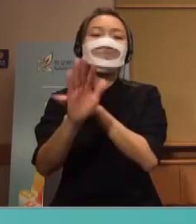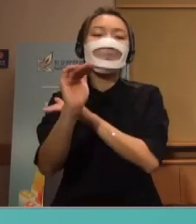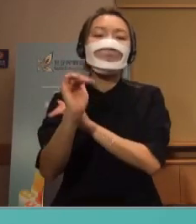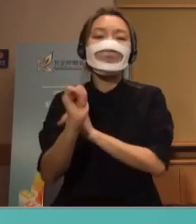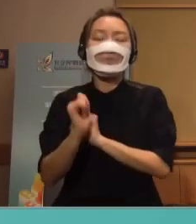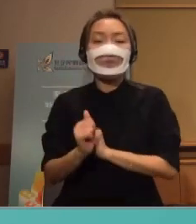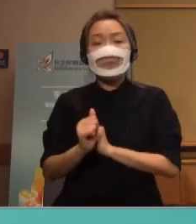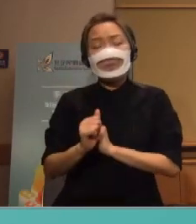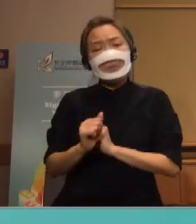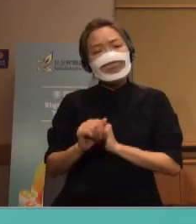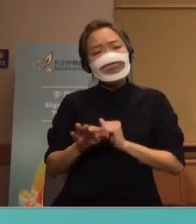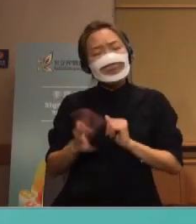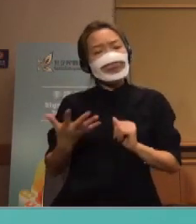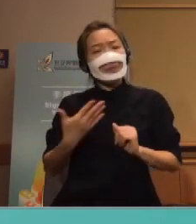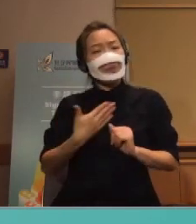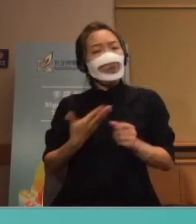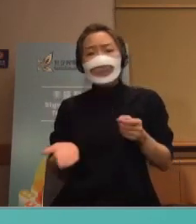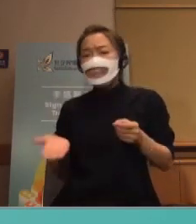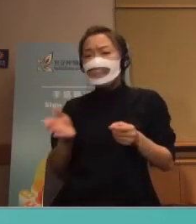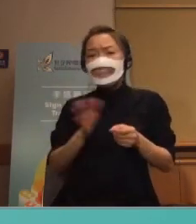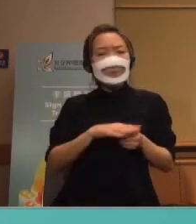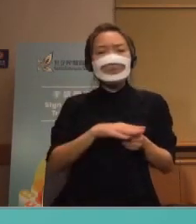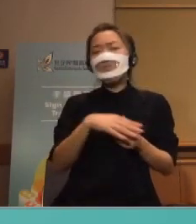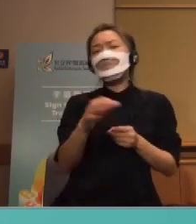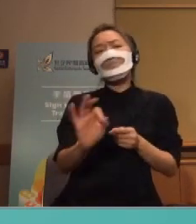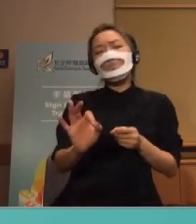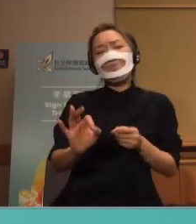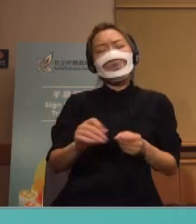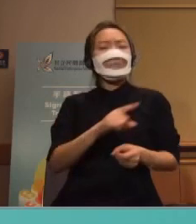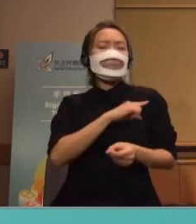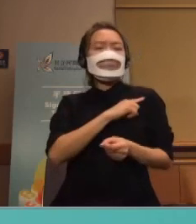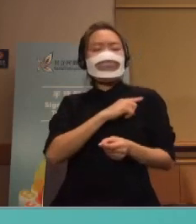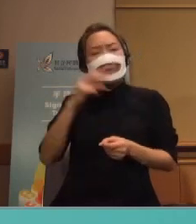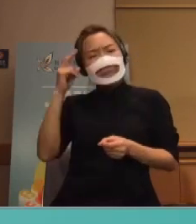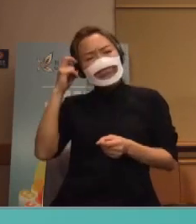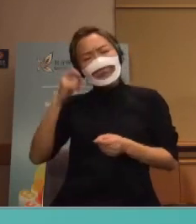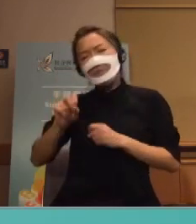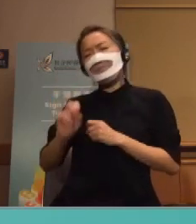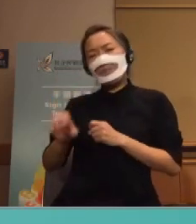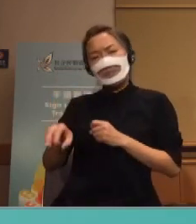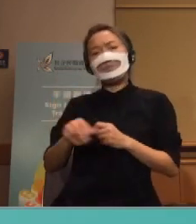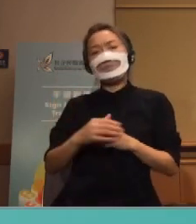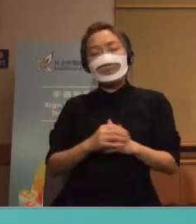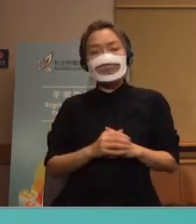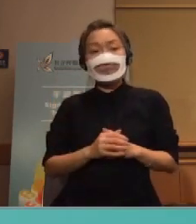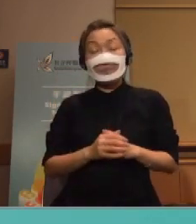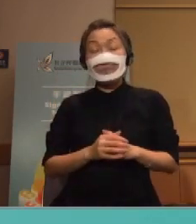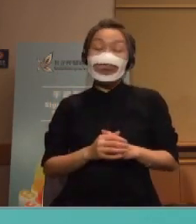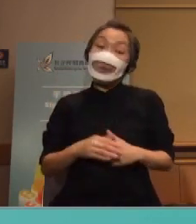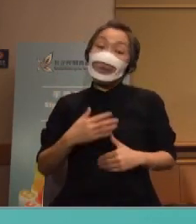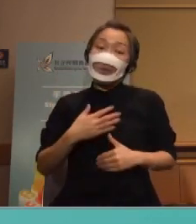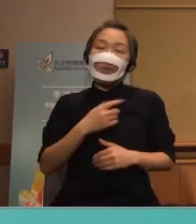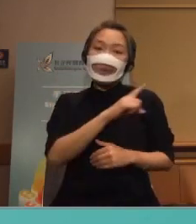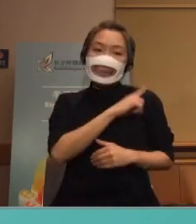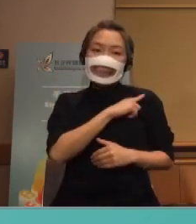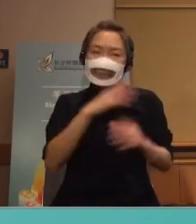still thinking how to do this. Yeah, so I myself had a personal experience of dialogue in the dark. It's basically you're